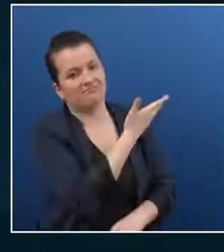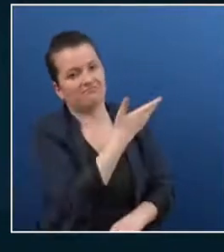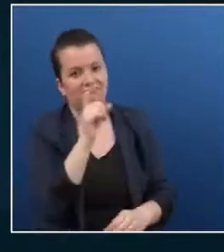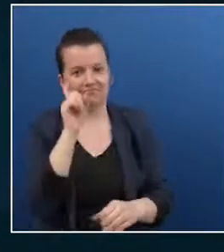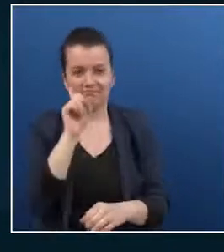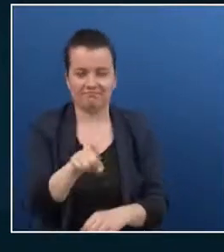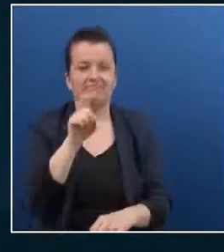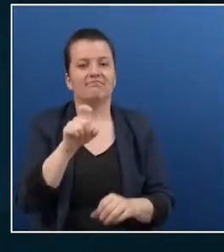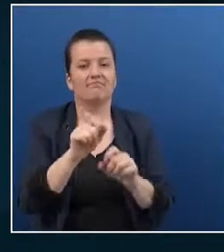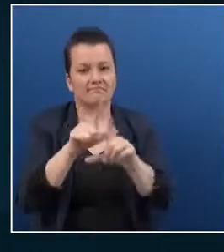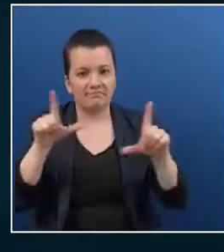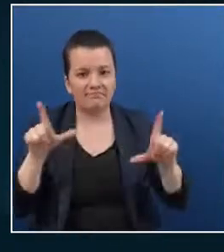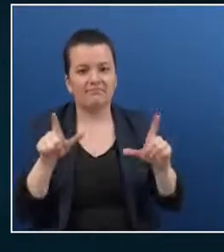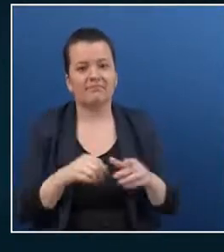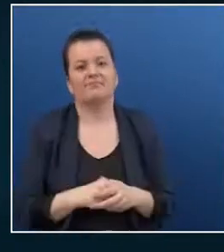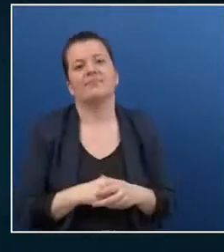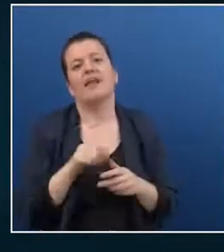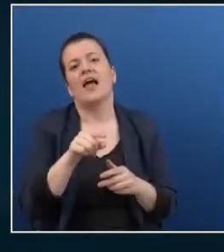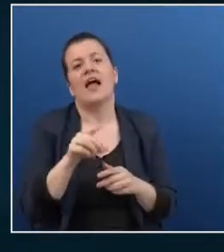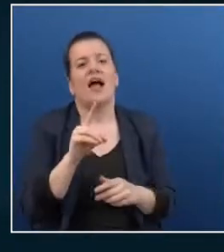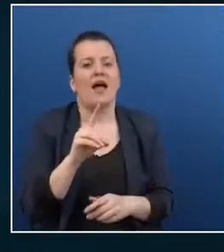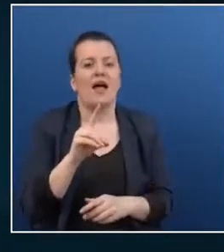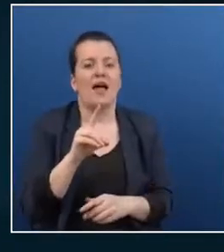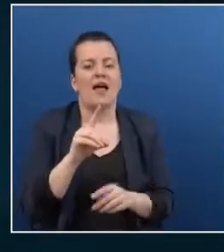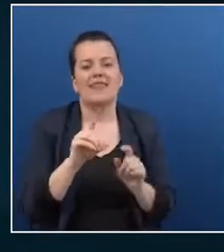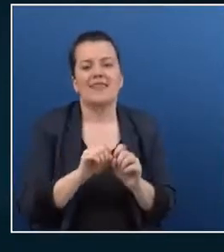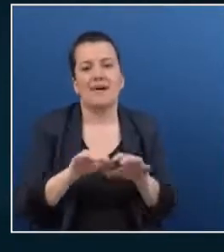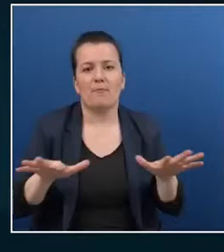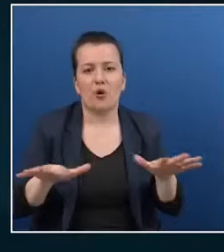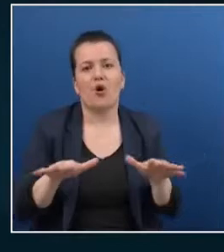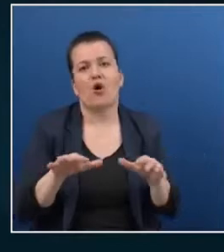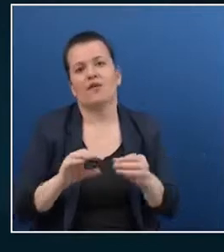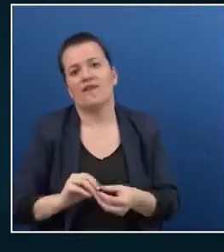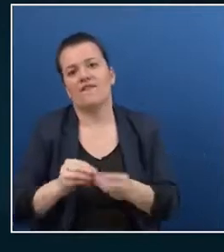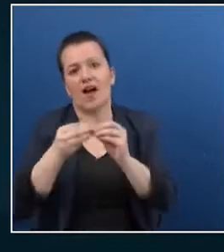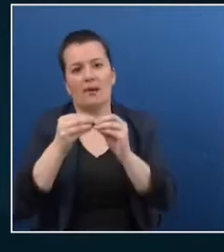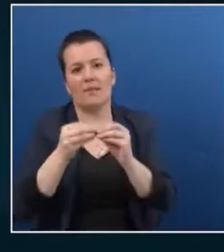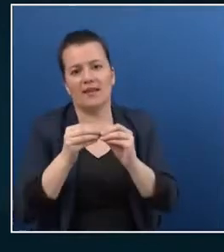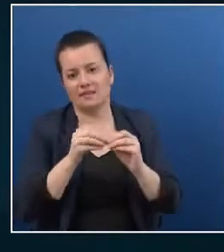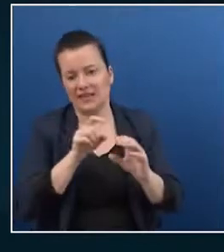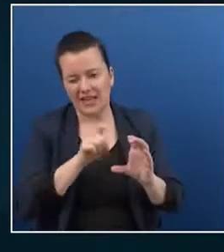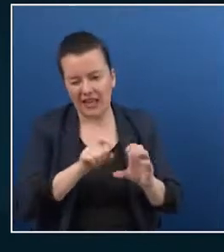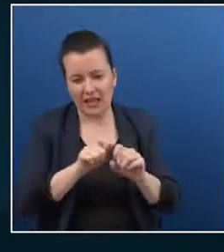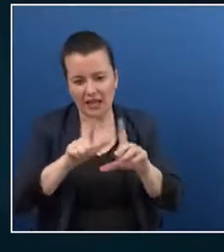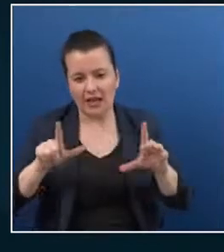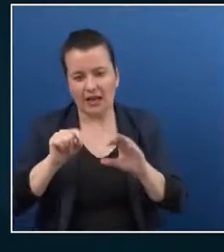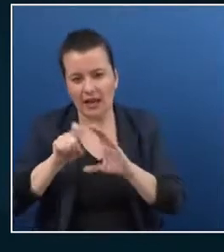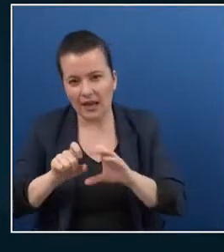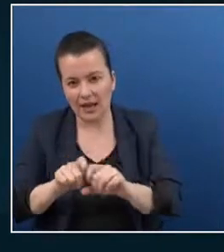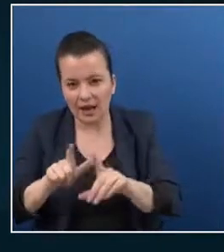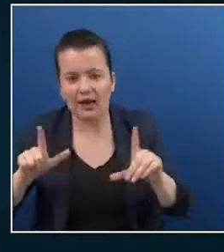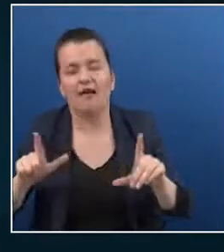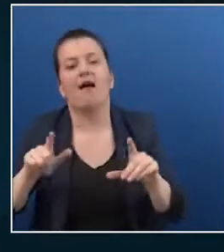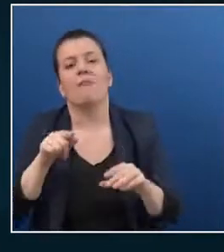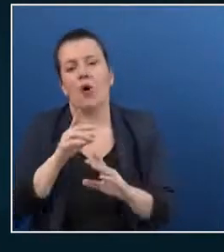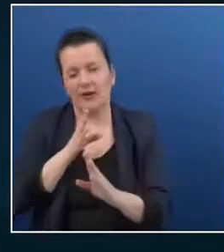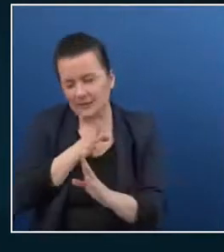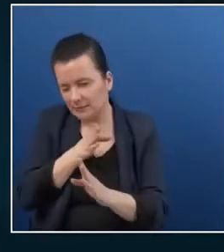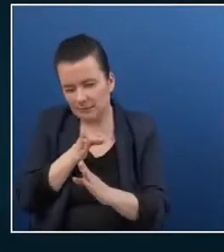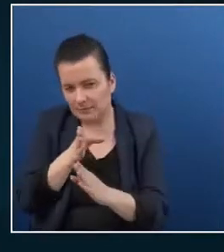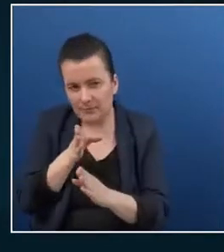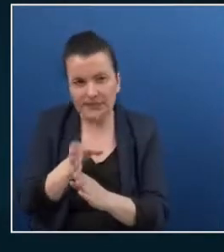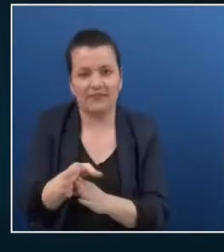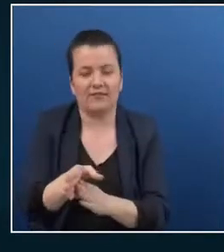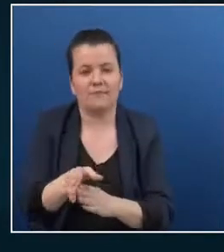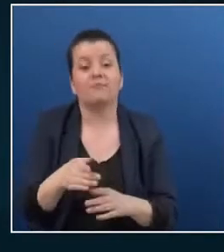on deploy and the development guide, it gets more and more specific. It of course has links out to the MS Learn